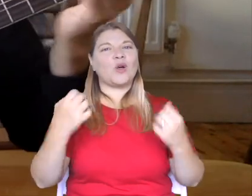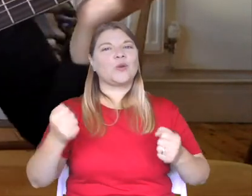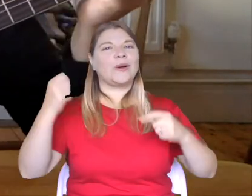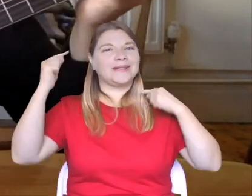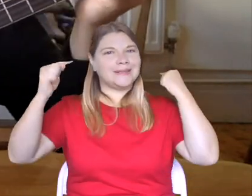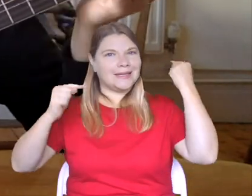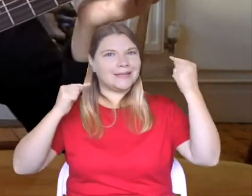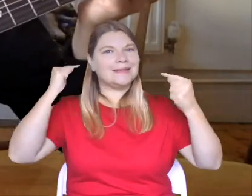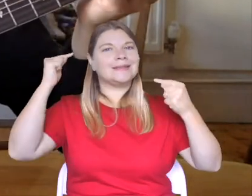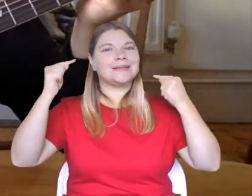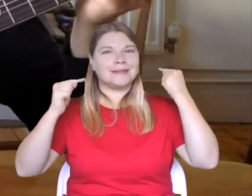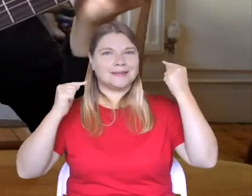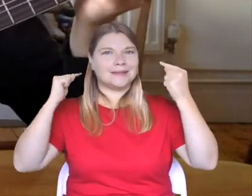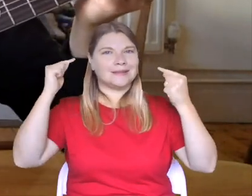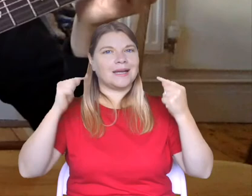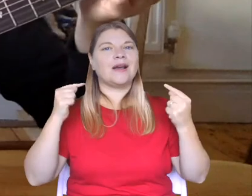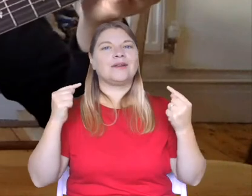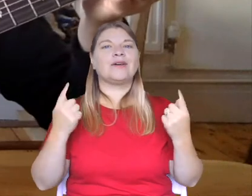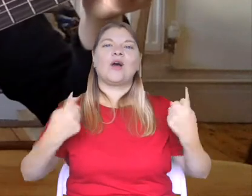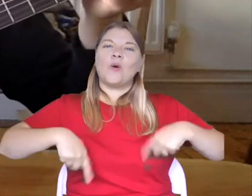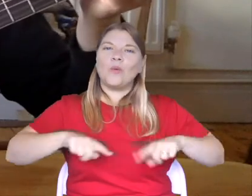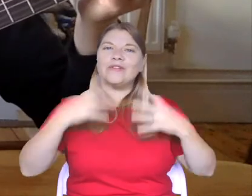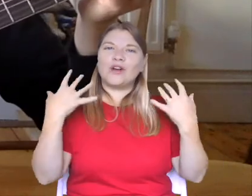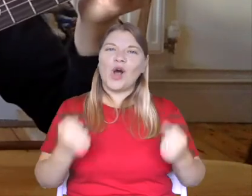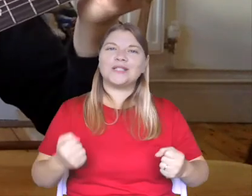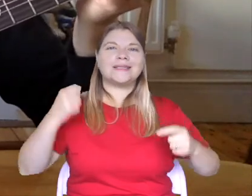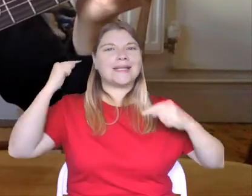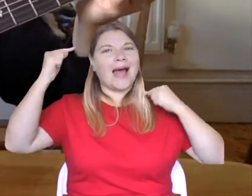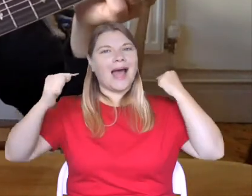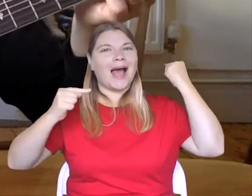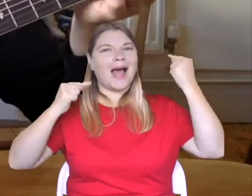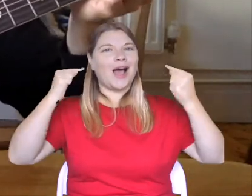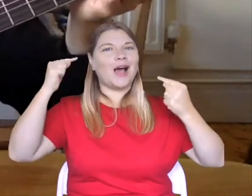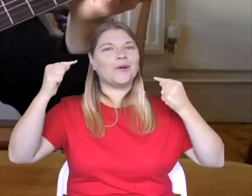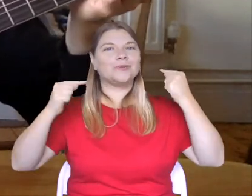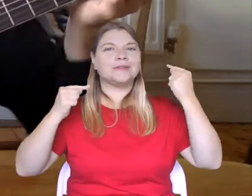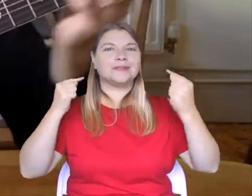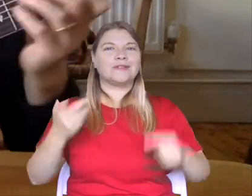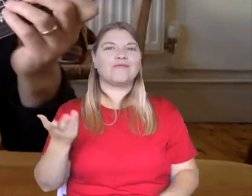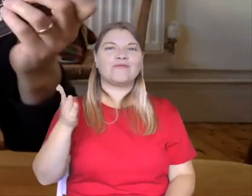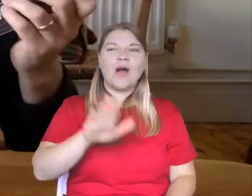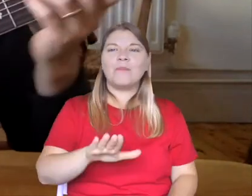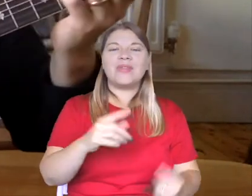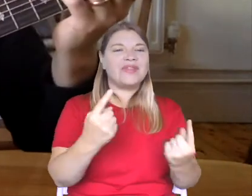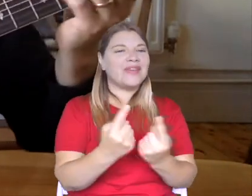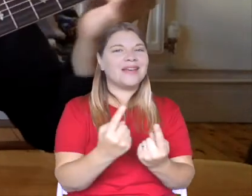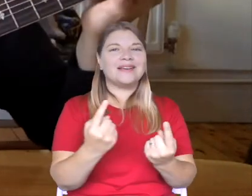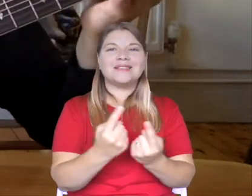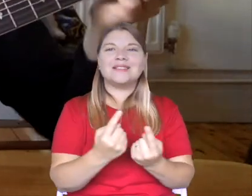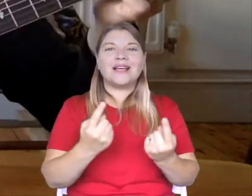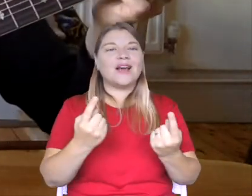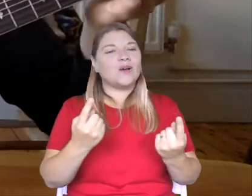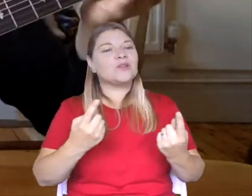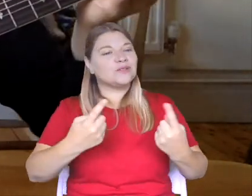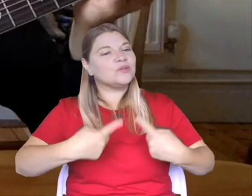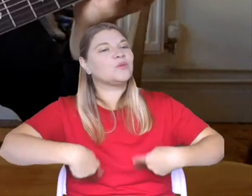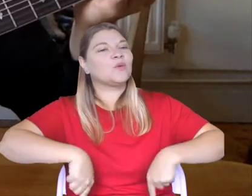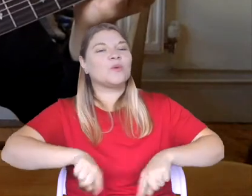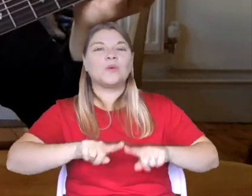We've got noises. We've got sounds from the things